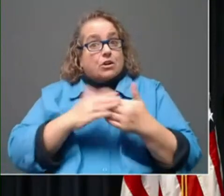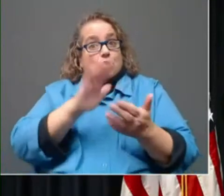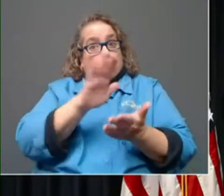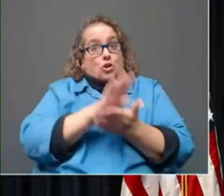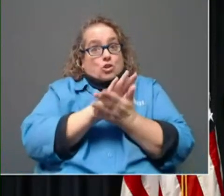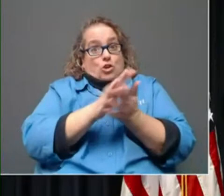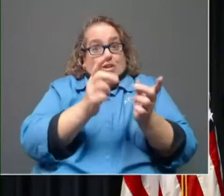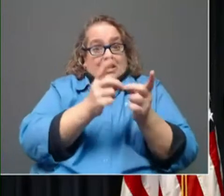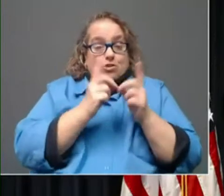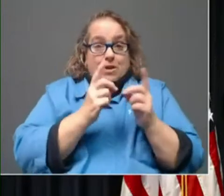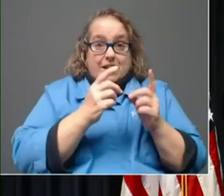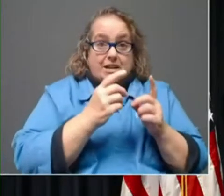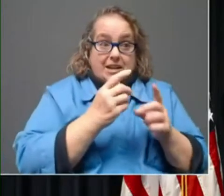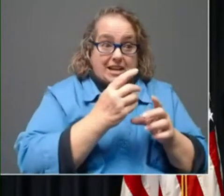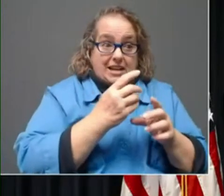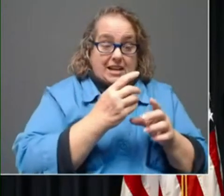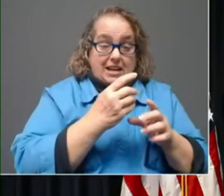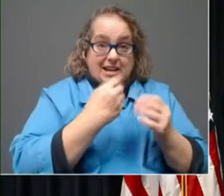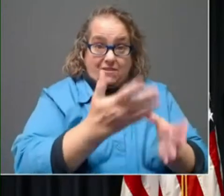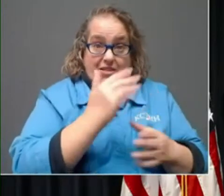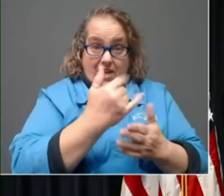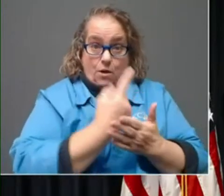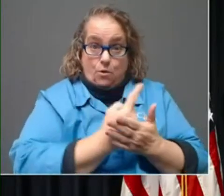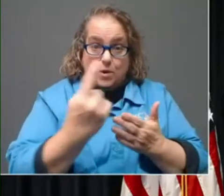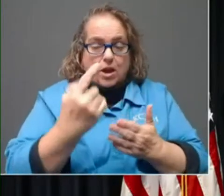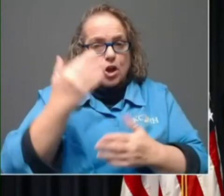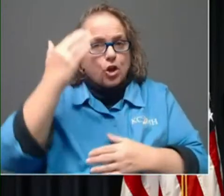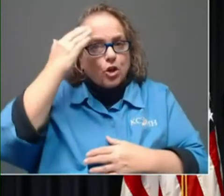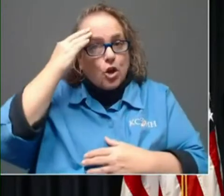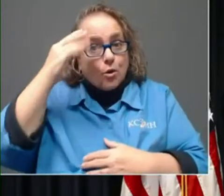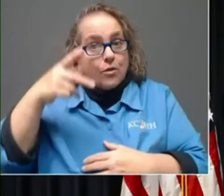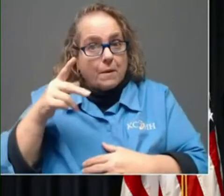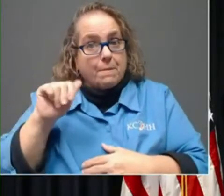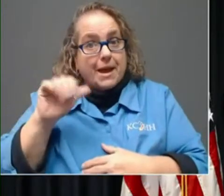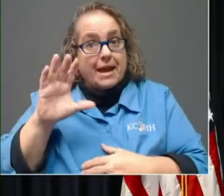week, please know that the pace is really significant.